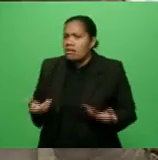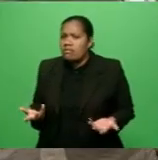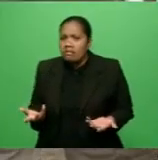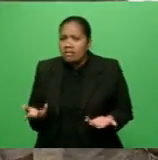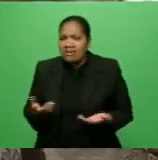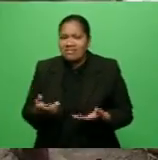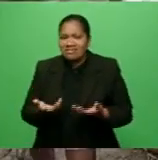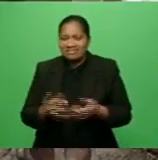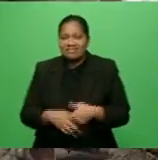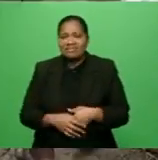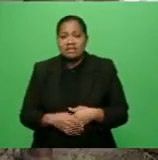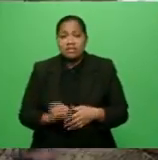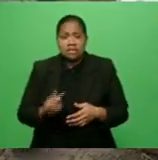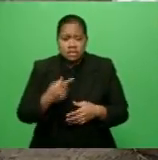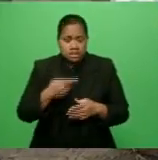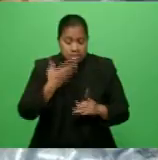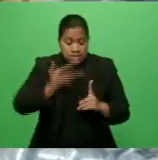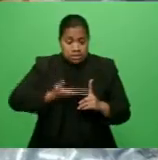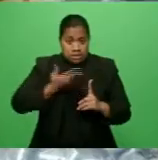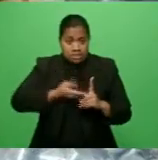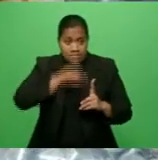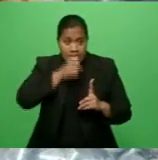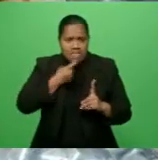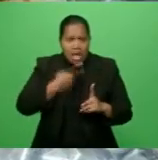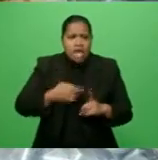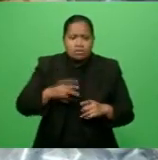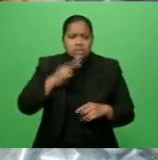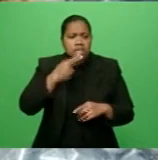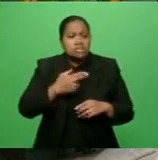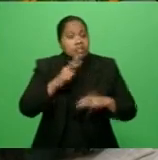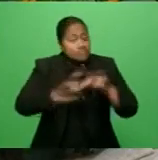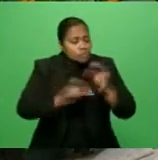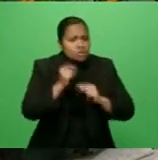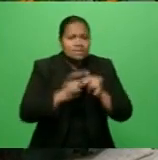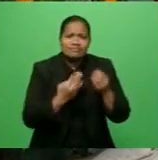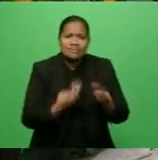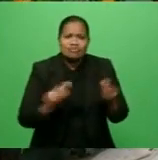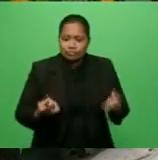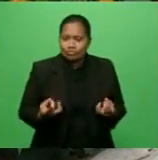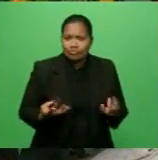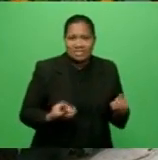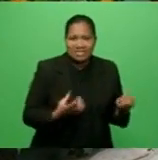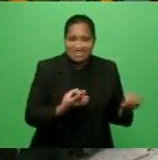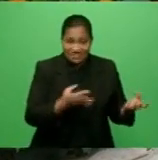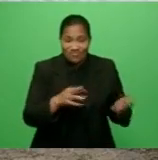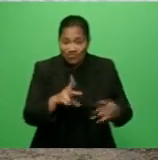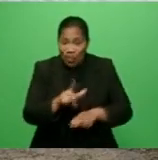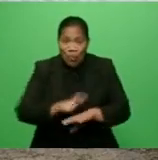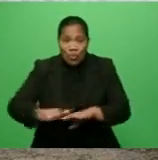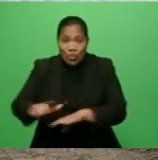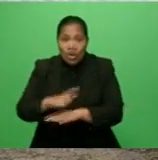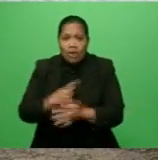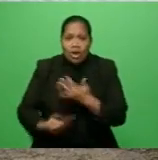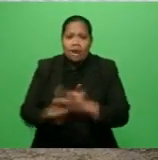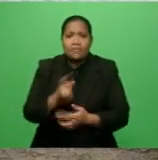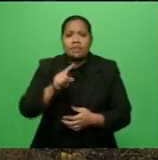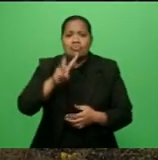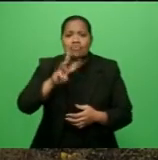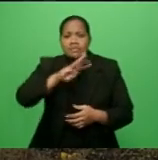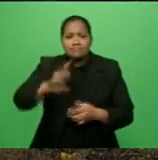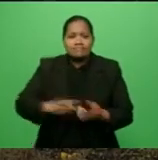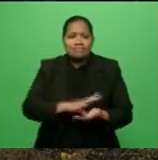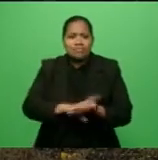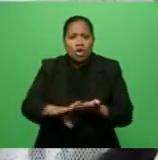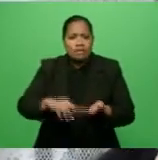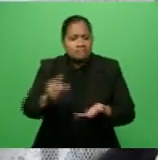says he was told to buy building materials in preparation for the lease. He spent $3,000 and never heard back from the alleged